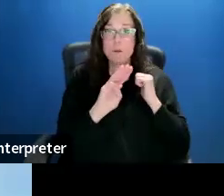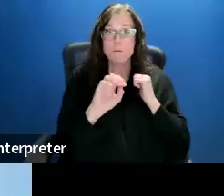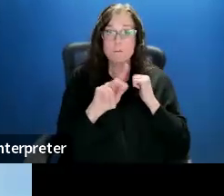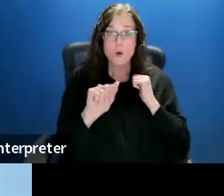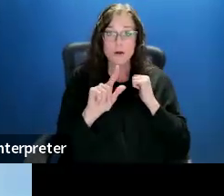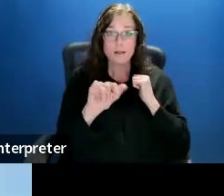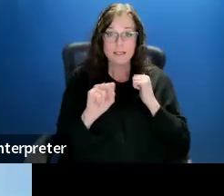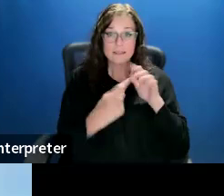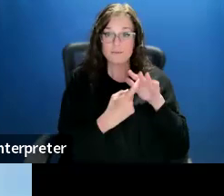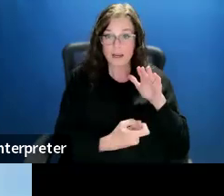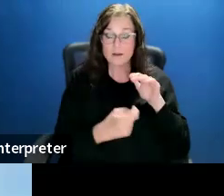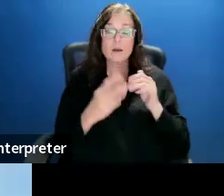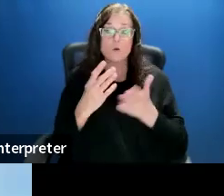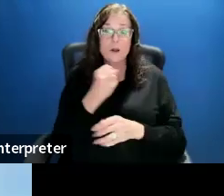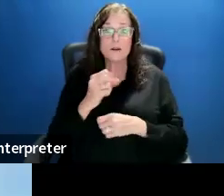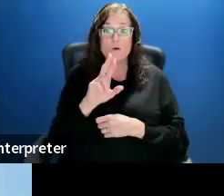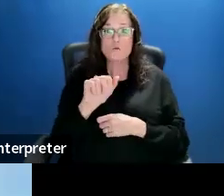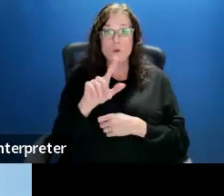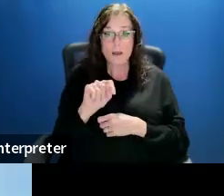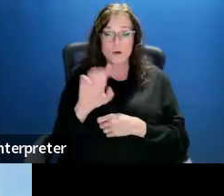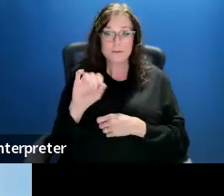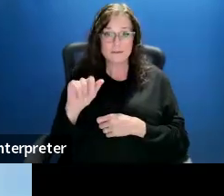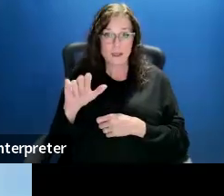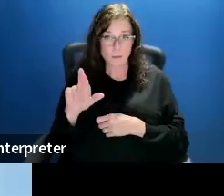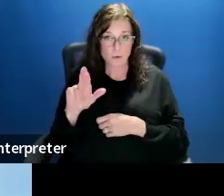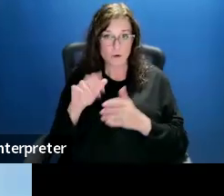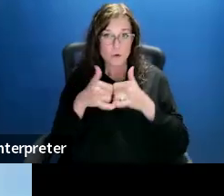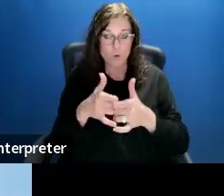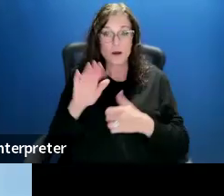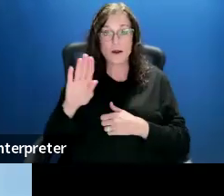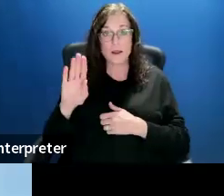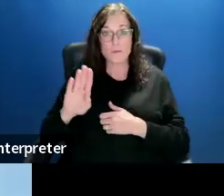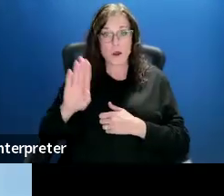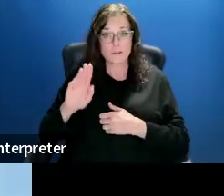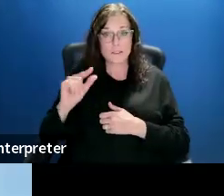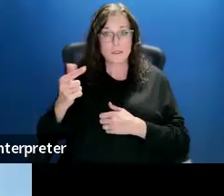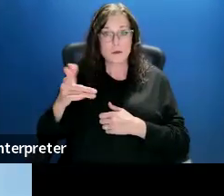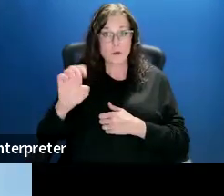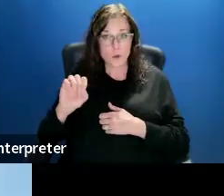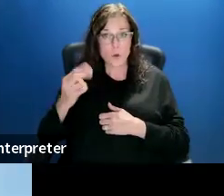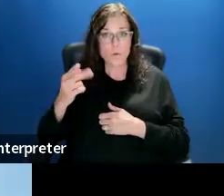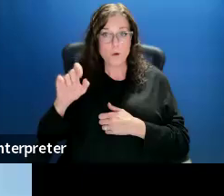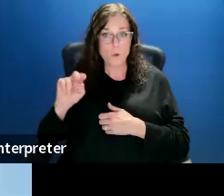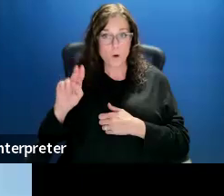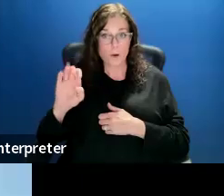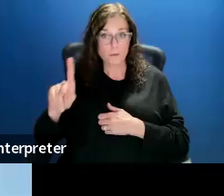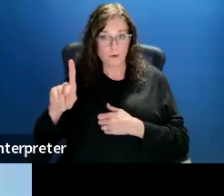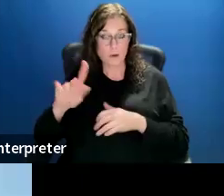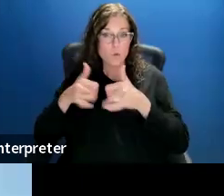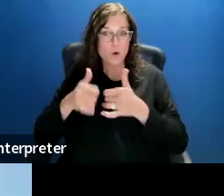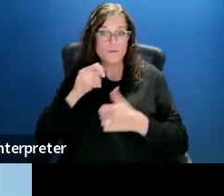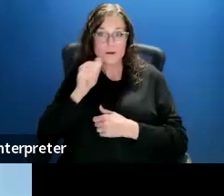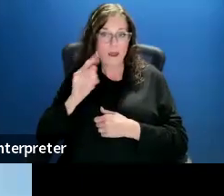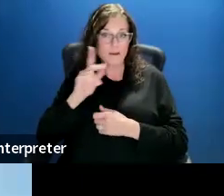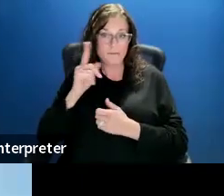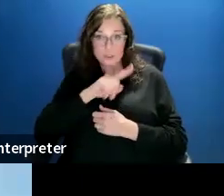winner of the Robert F. Seibert Award and the Boston Globe Horn Book Award for Nonfiction. He is